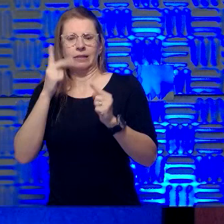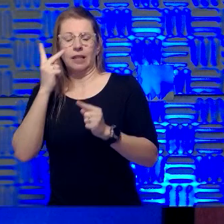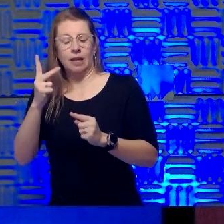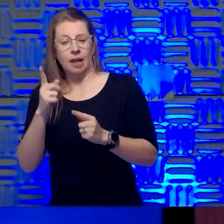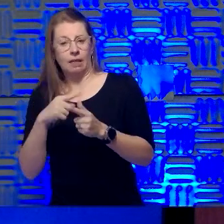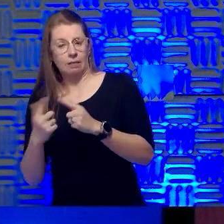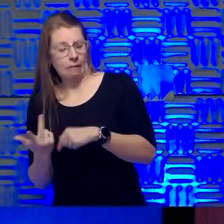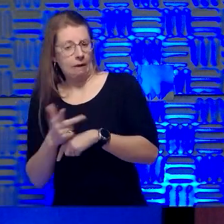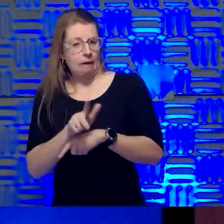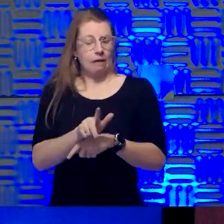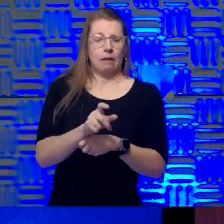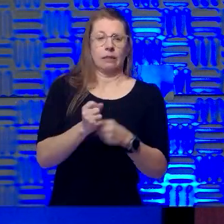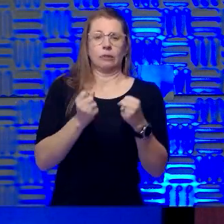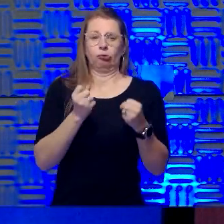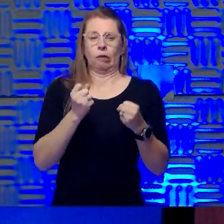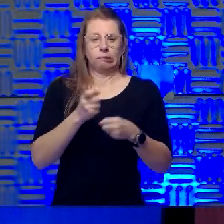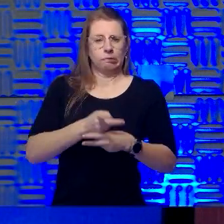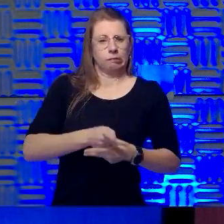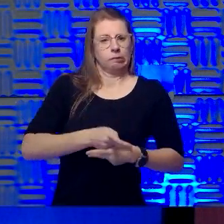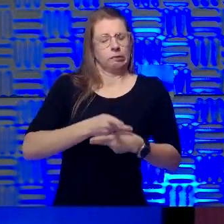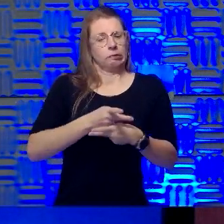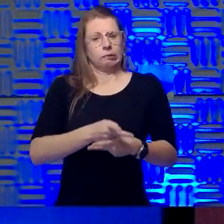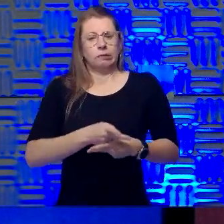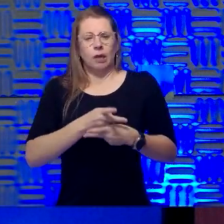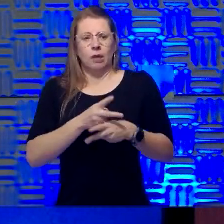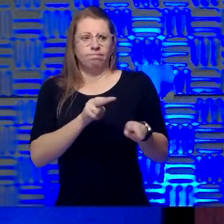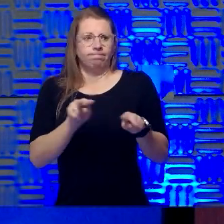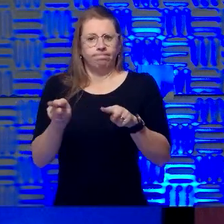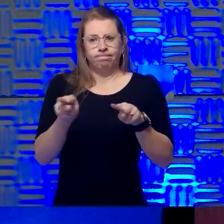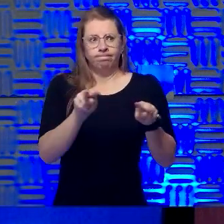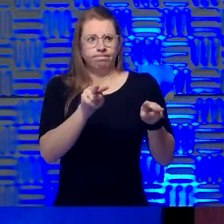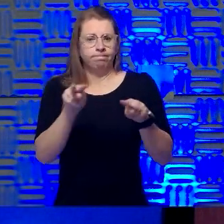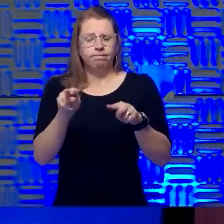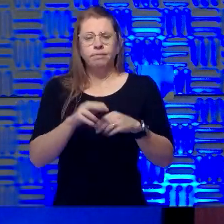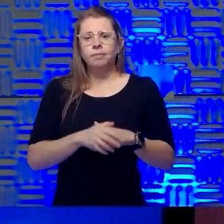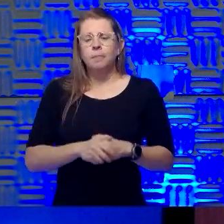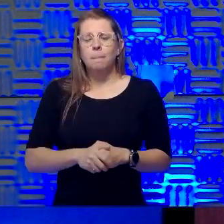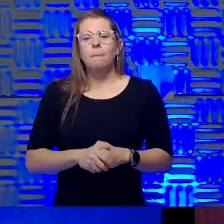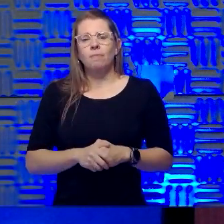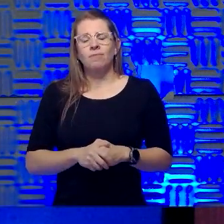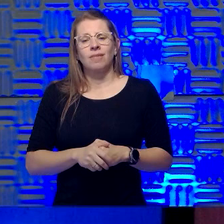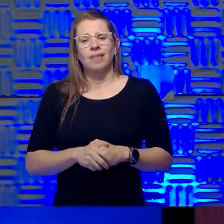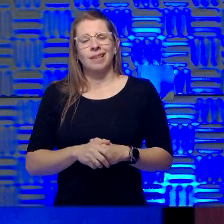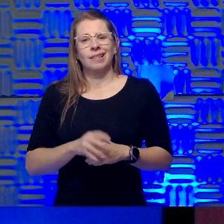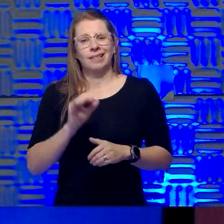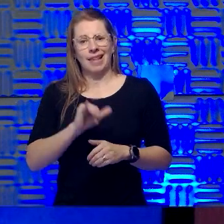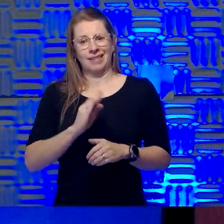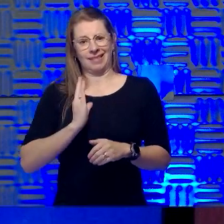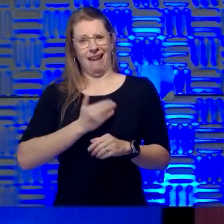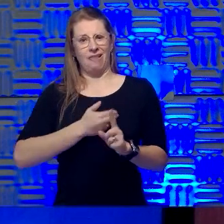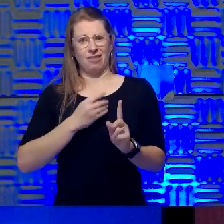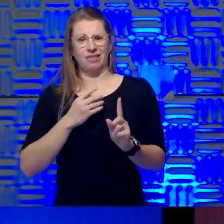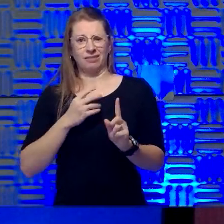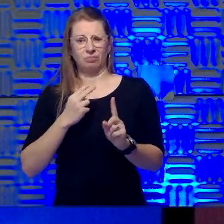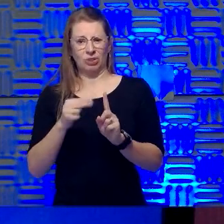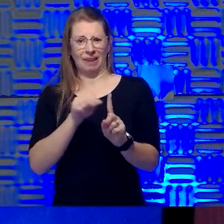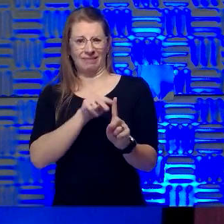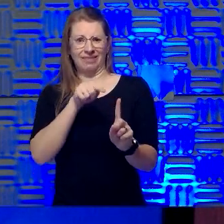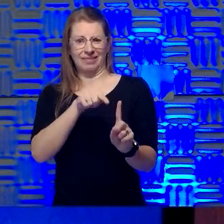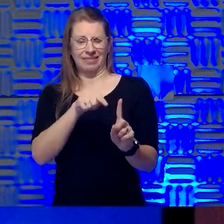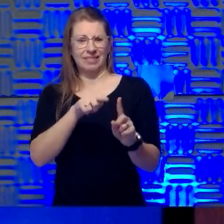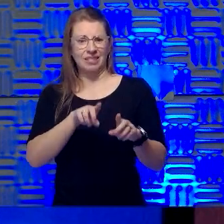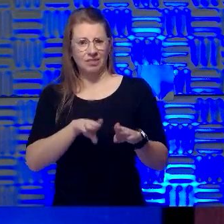really slowly, really cautiously, and you look for what's in front of you. I think that's kind of the story that we're facing as we reopen